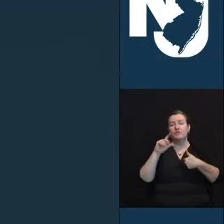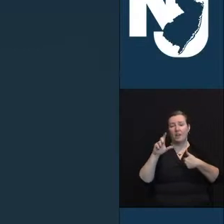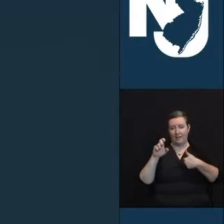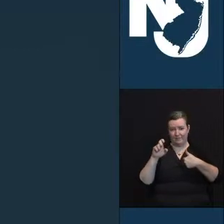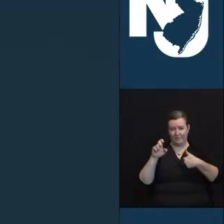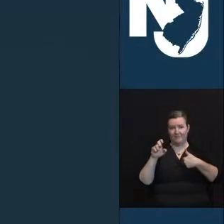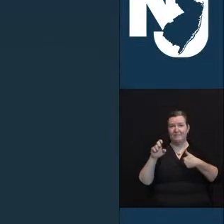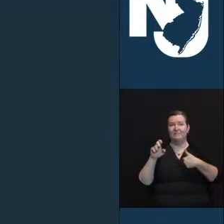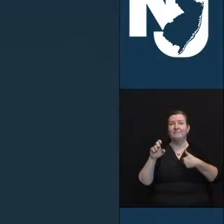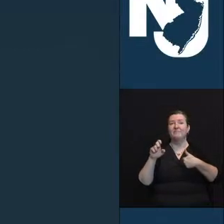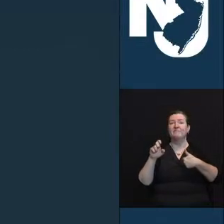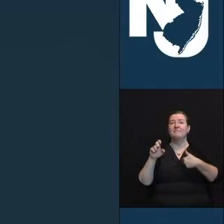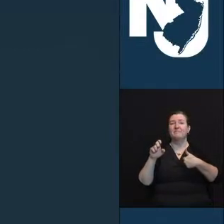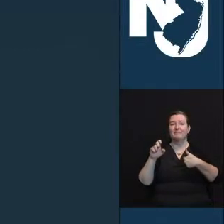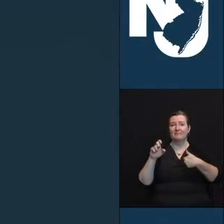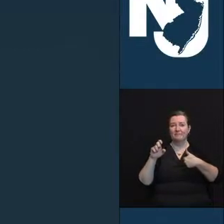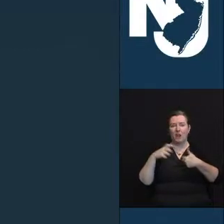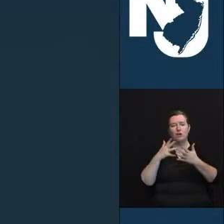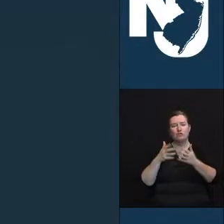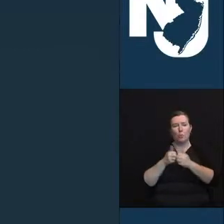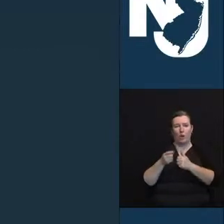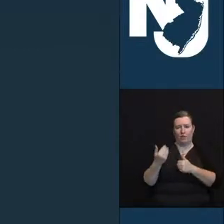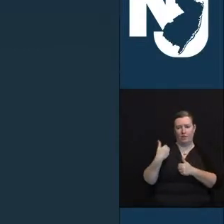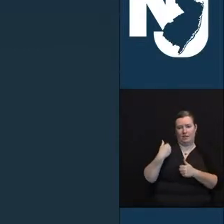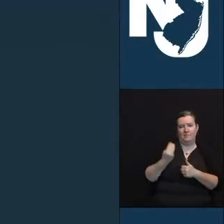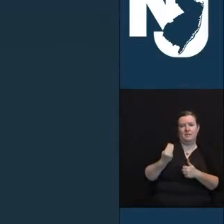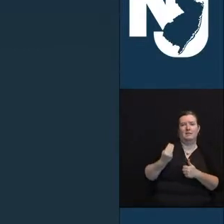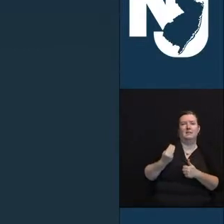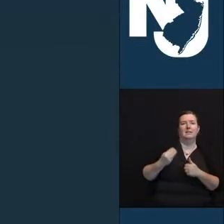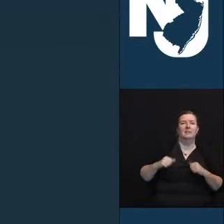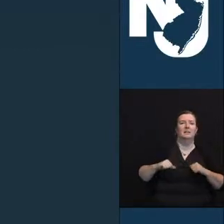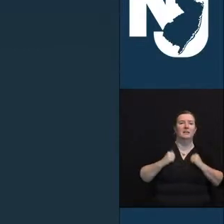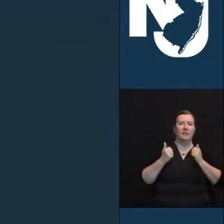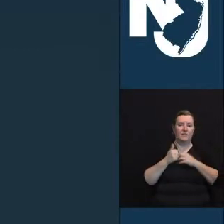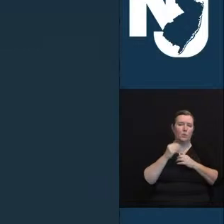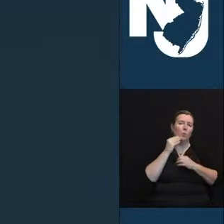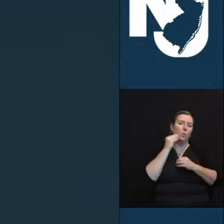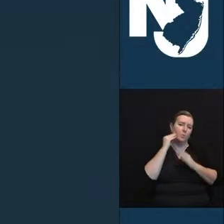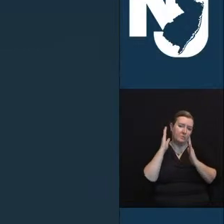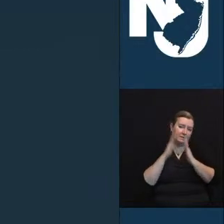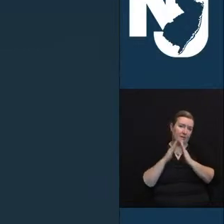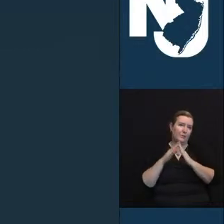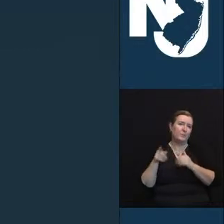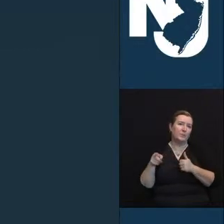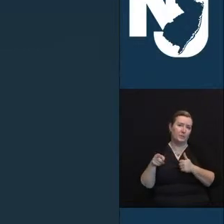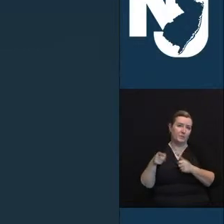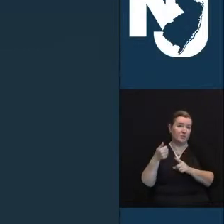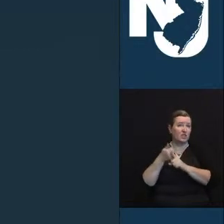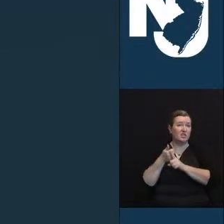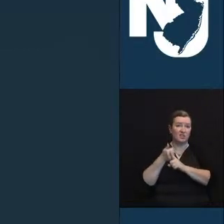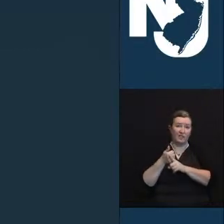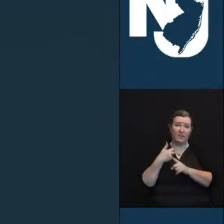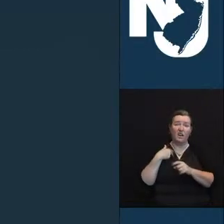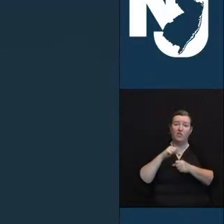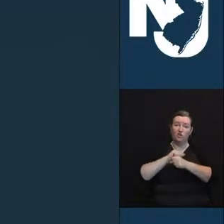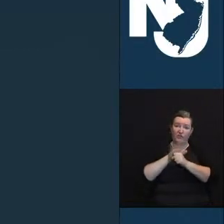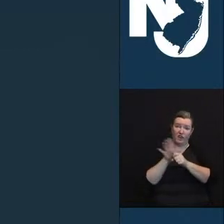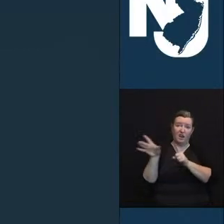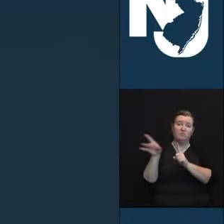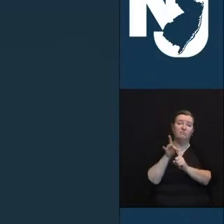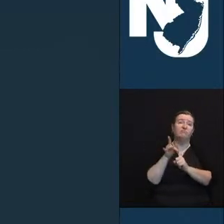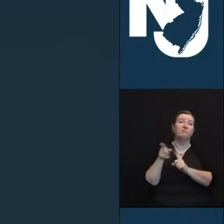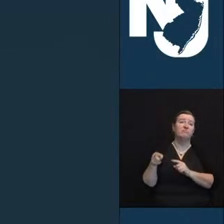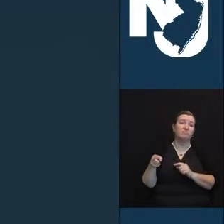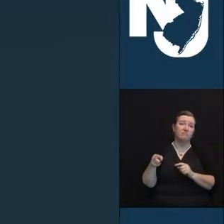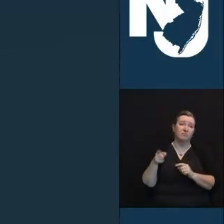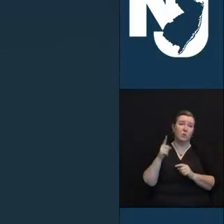on Monday. She's also a Cranford native. She also had COVID, and she is one of the many